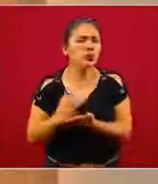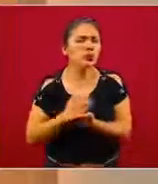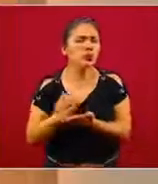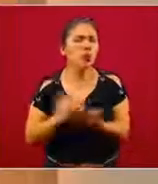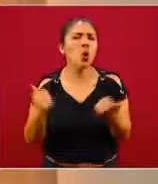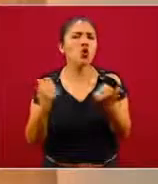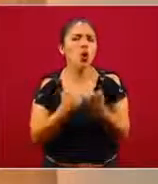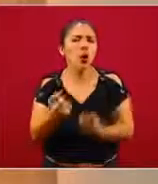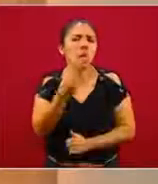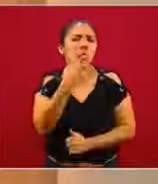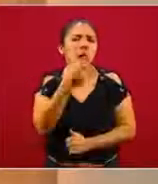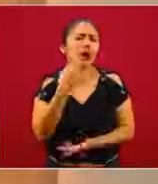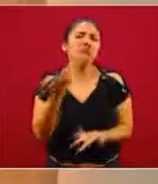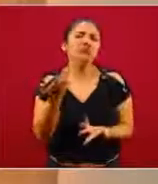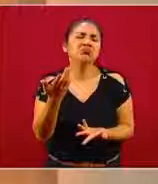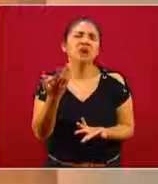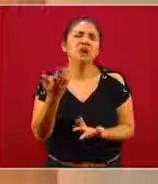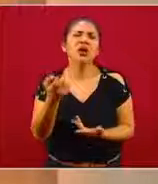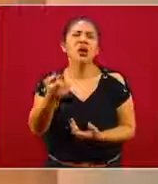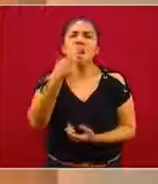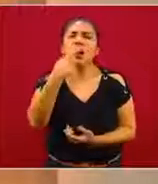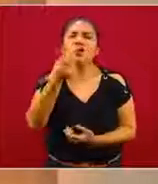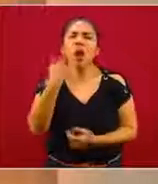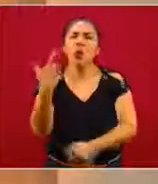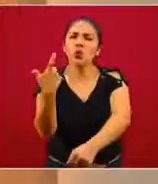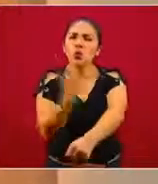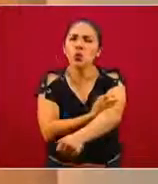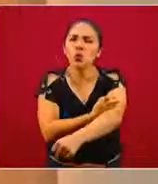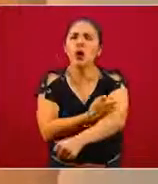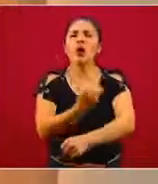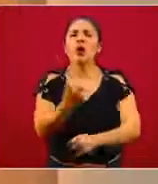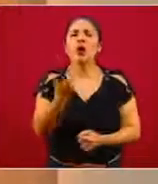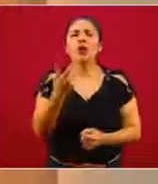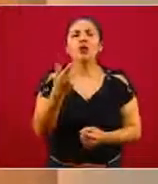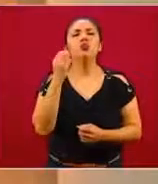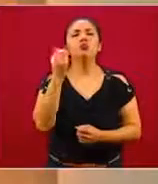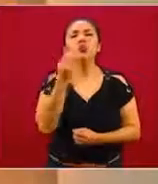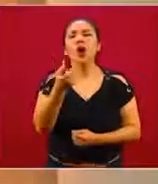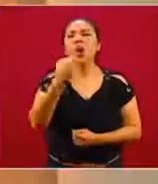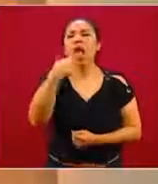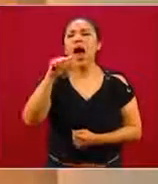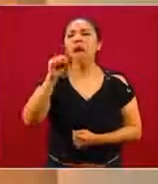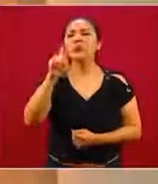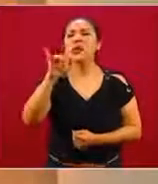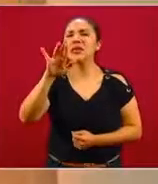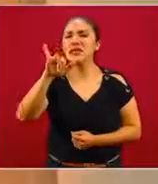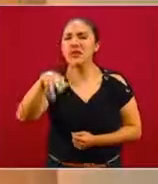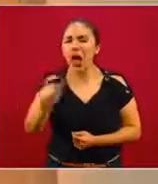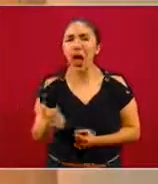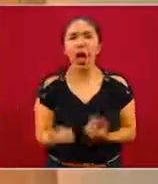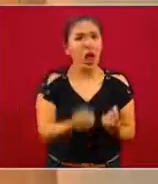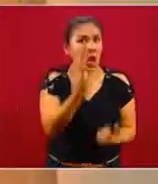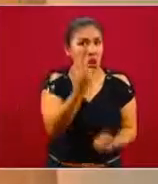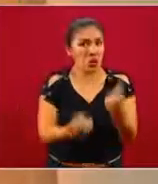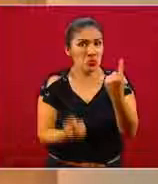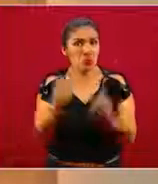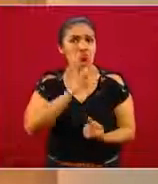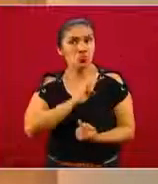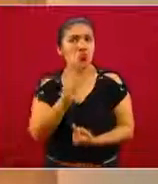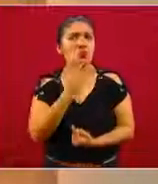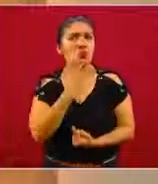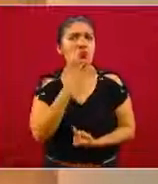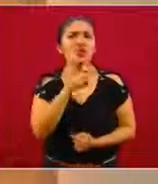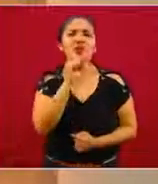children get better with treatment, usually IV treatment, taking aspirin, or some